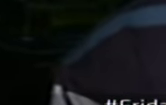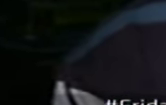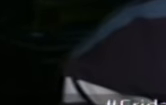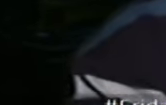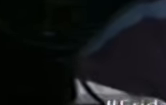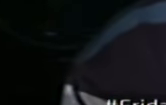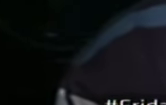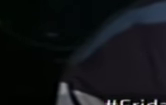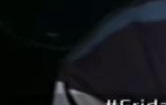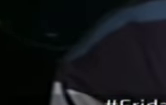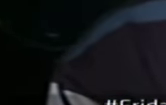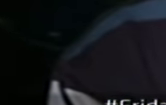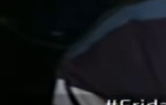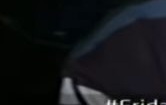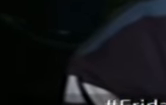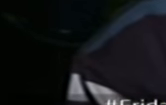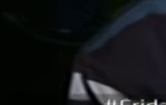Pombe, vile mimi natumia,